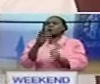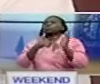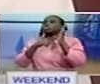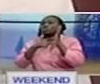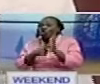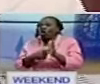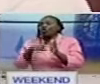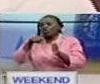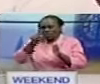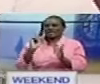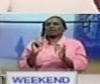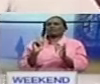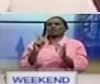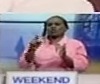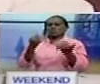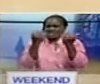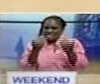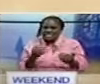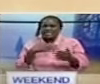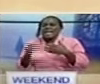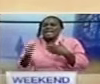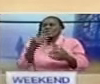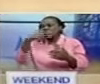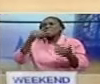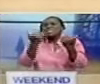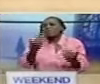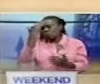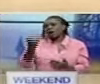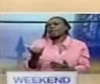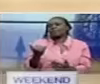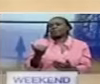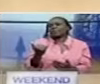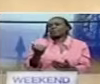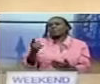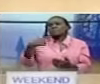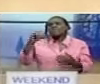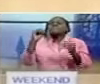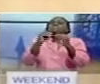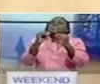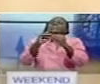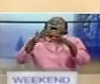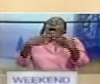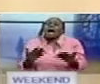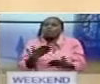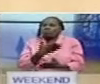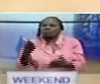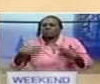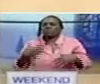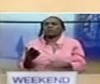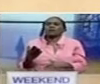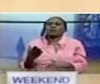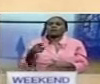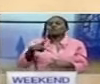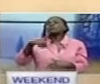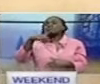them the need of having sign language interpretation during those events. So how do I remain relevant in this field? You have